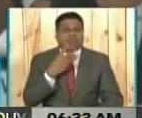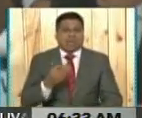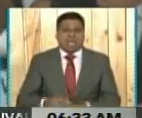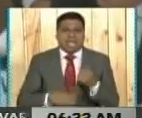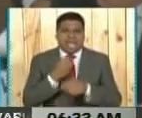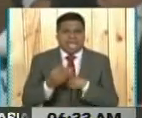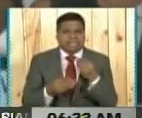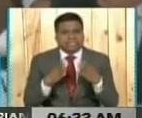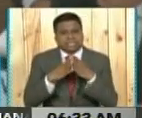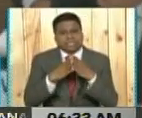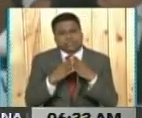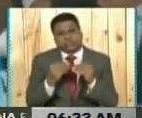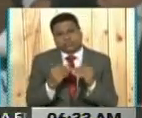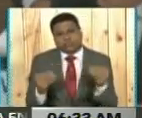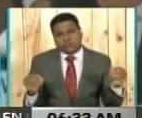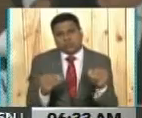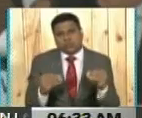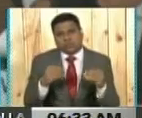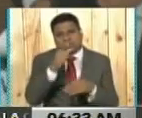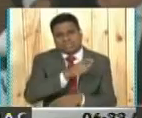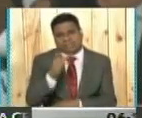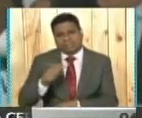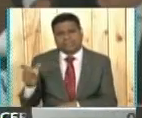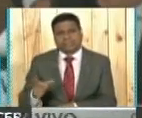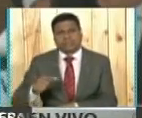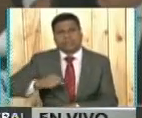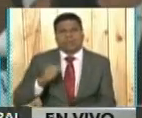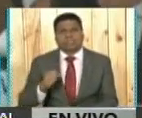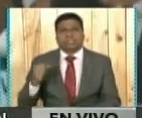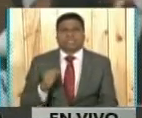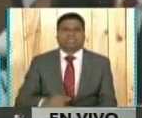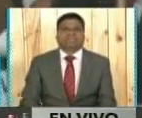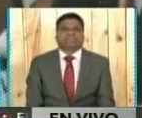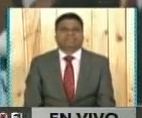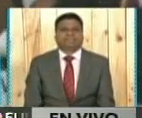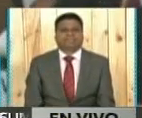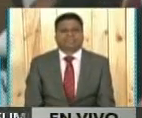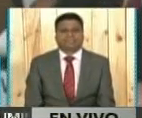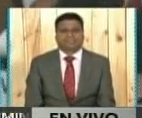los expertos de los cuerpos de investigaciones policiales.